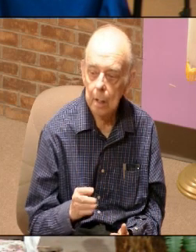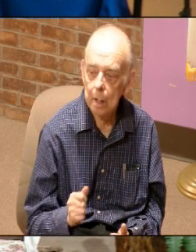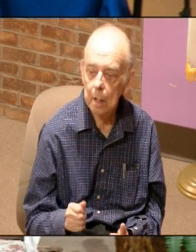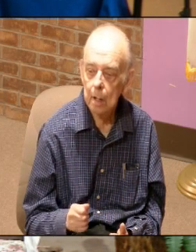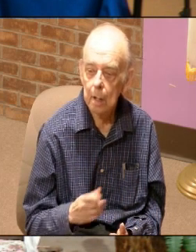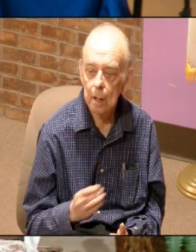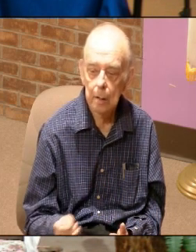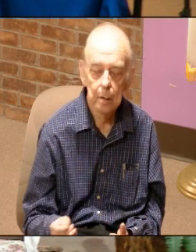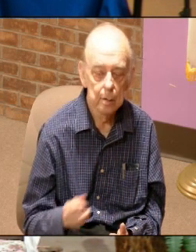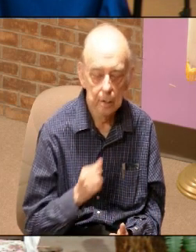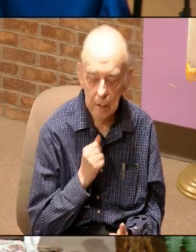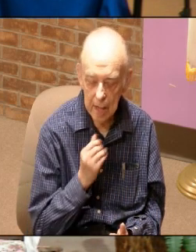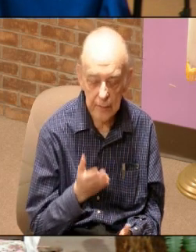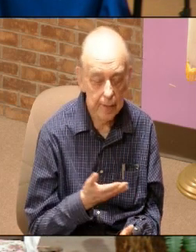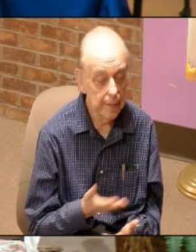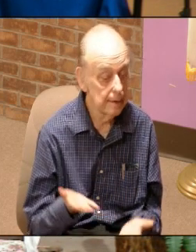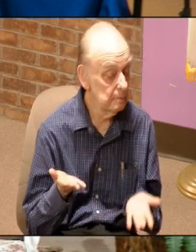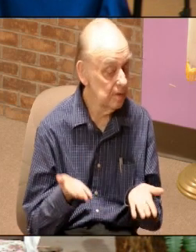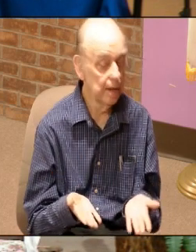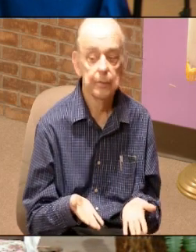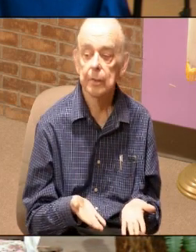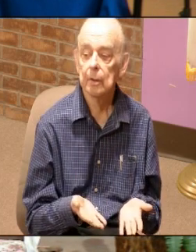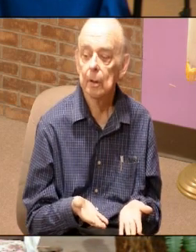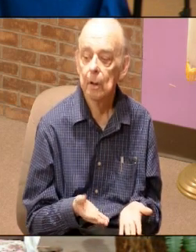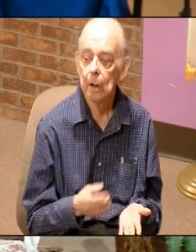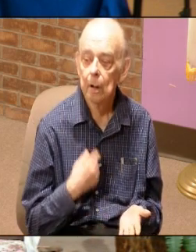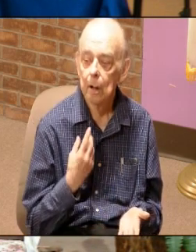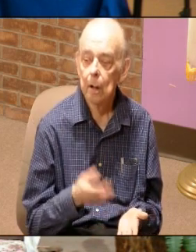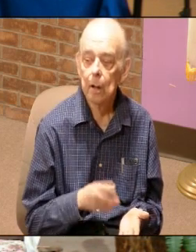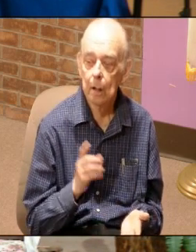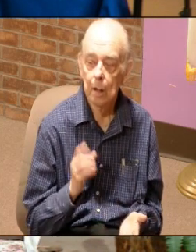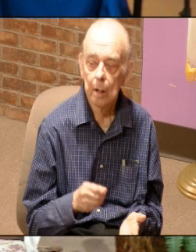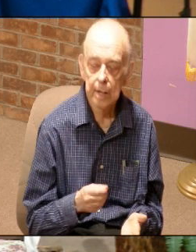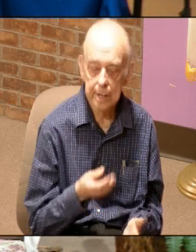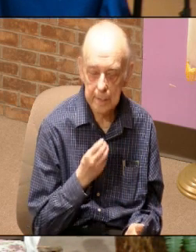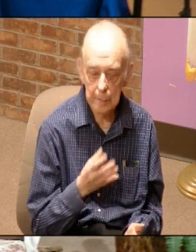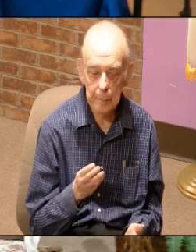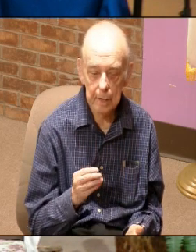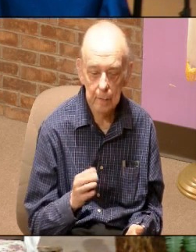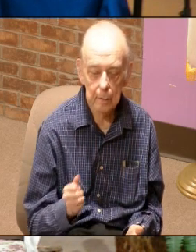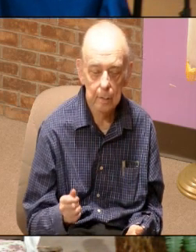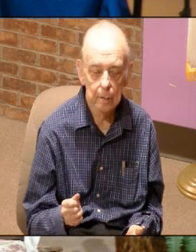and she said we don't have anything left and we're going to eat this meal